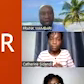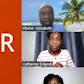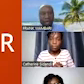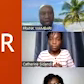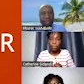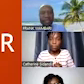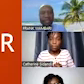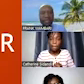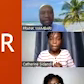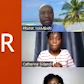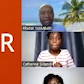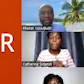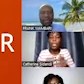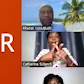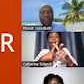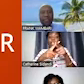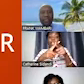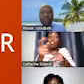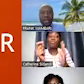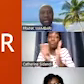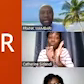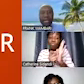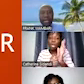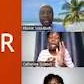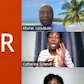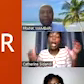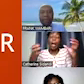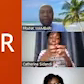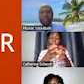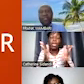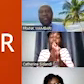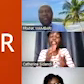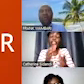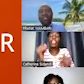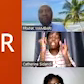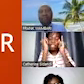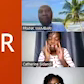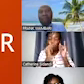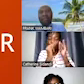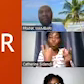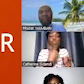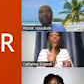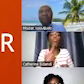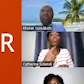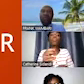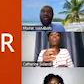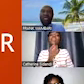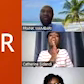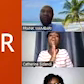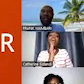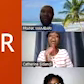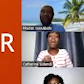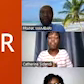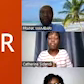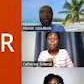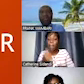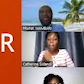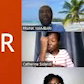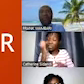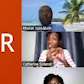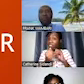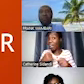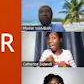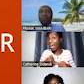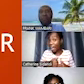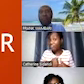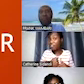Then have you written down your companies and individuals that you owe the money? Because when you have lost the spouse that you used to depend